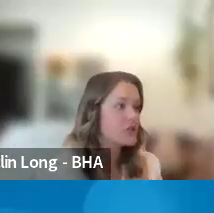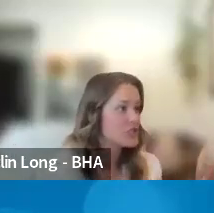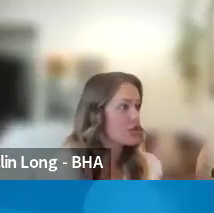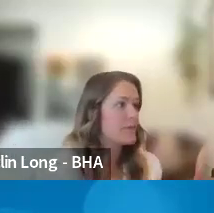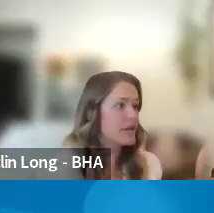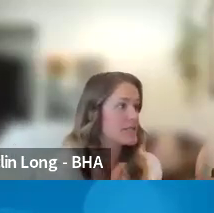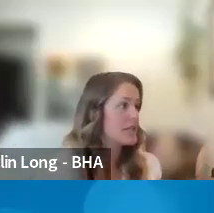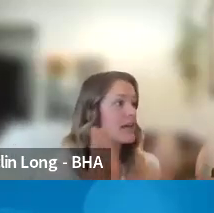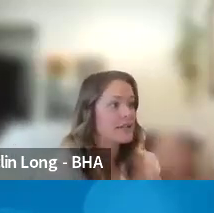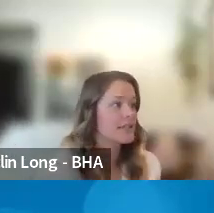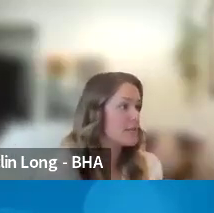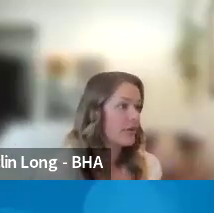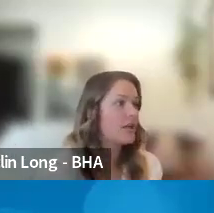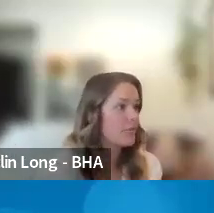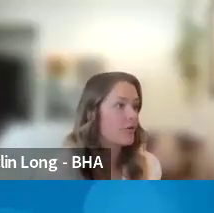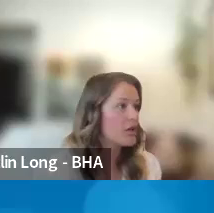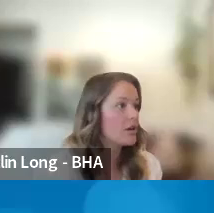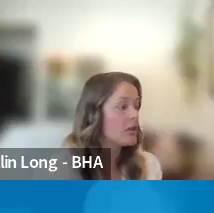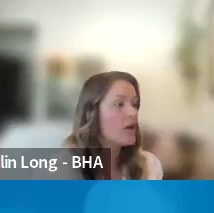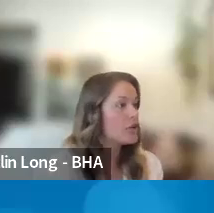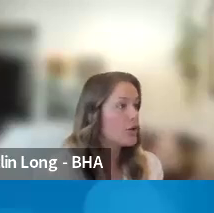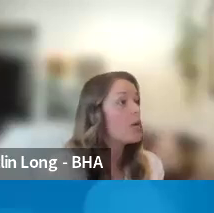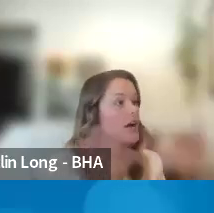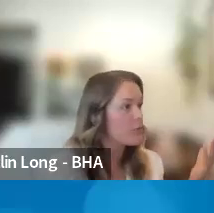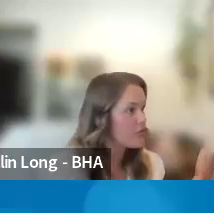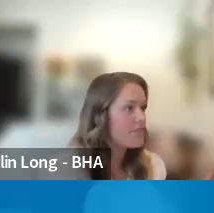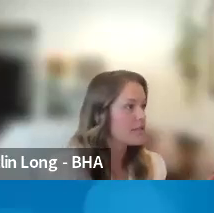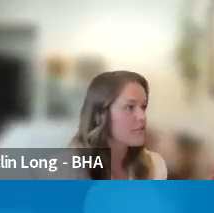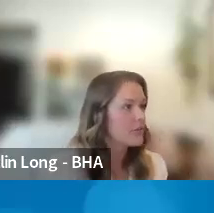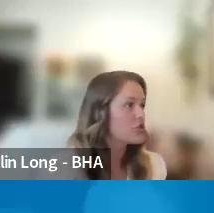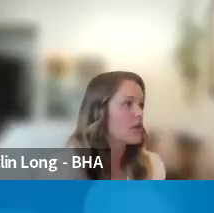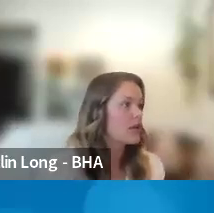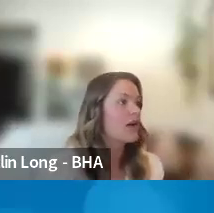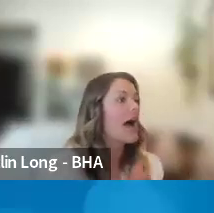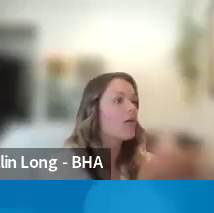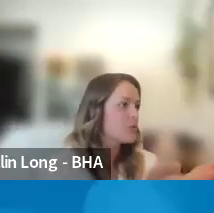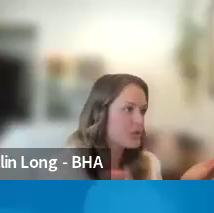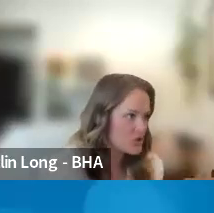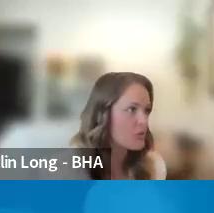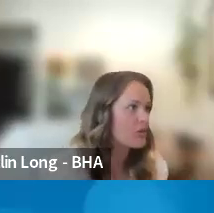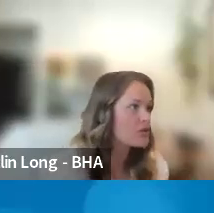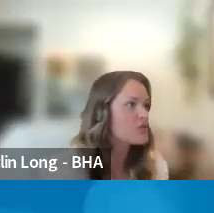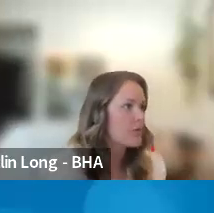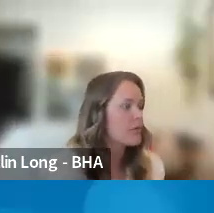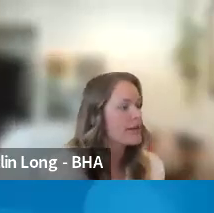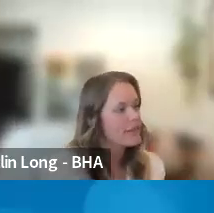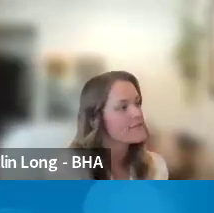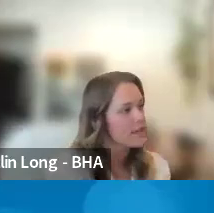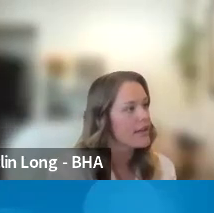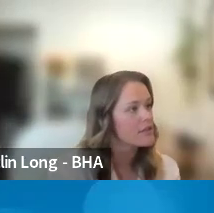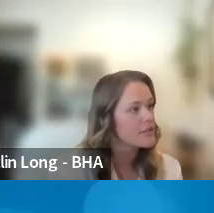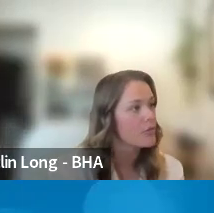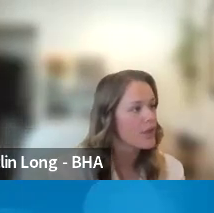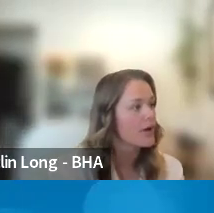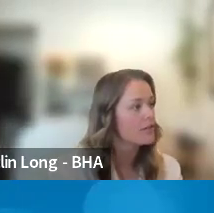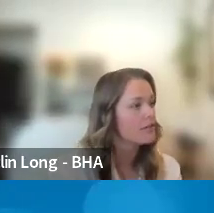that increased transparency and that accessibility component. Where can we find this information? How are we distributing it to the public and things